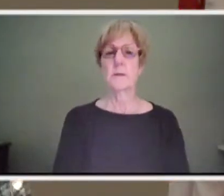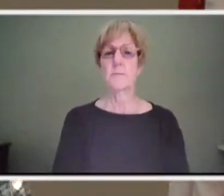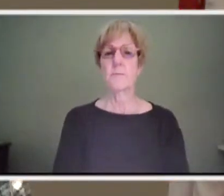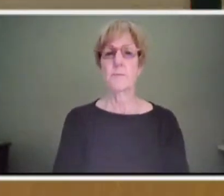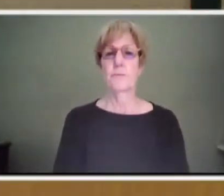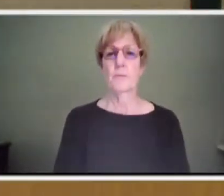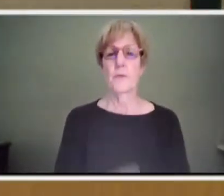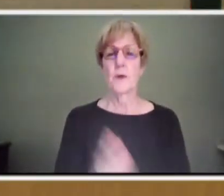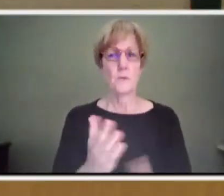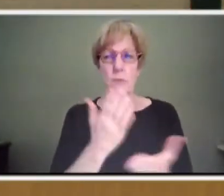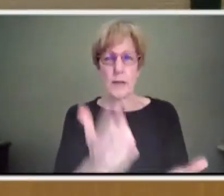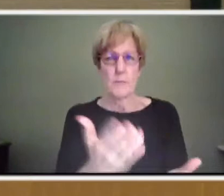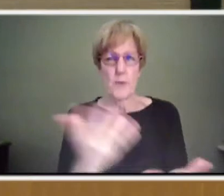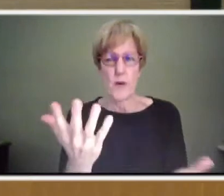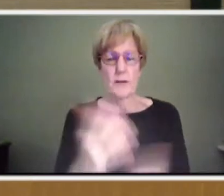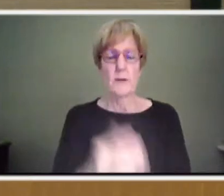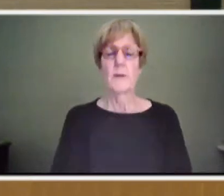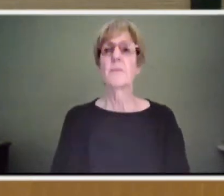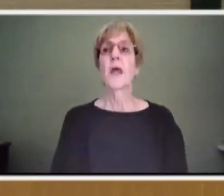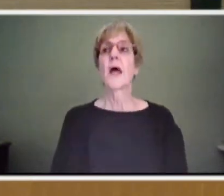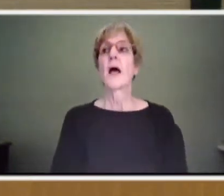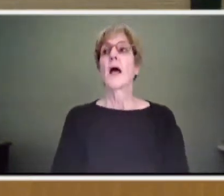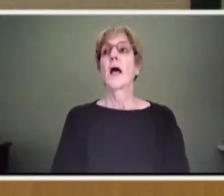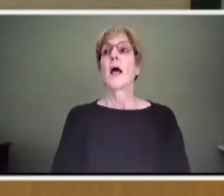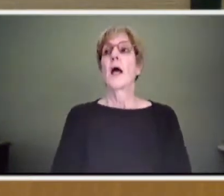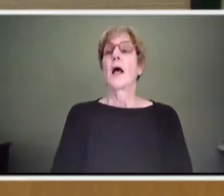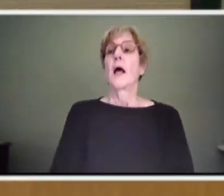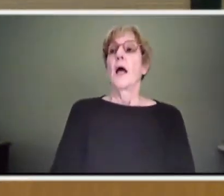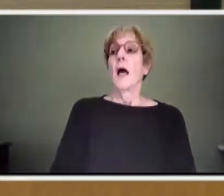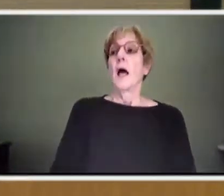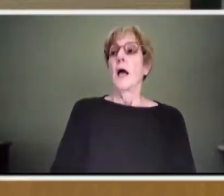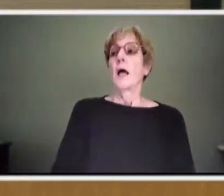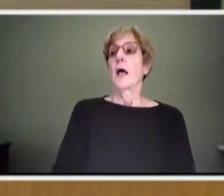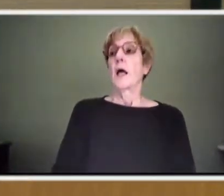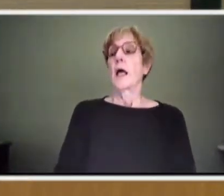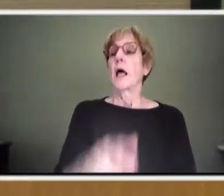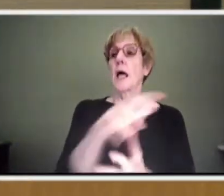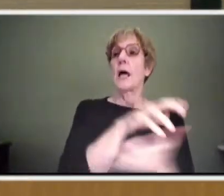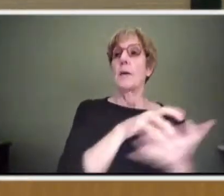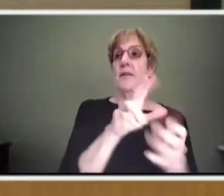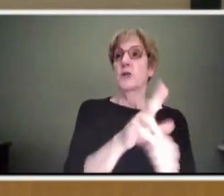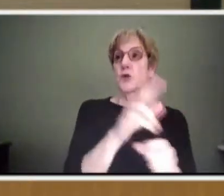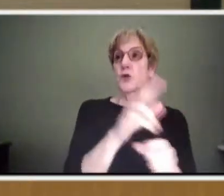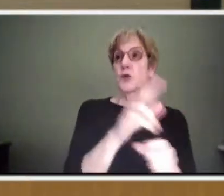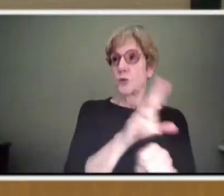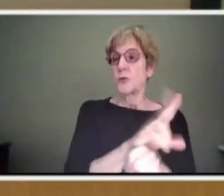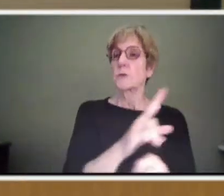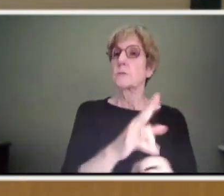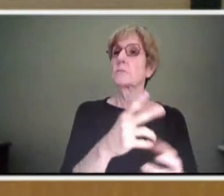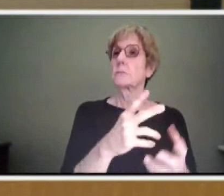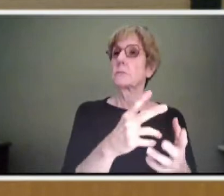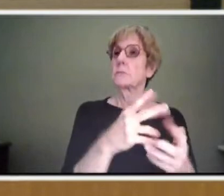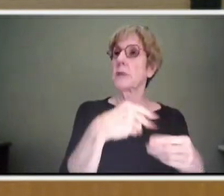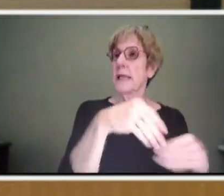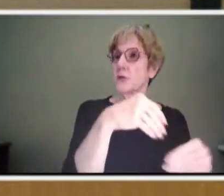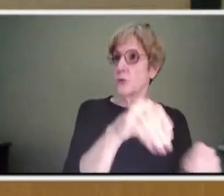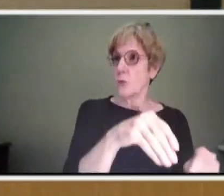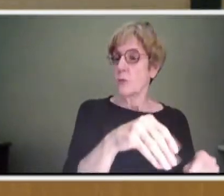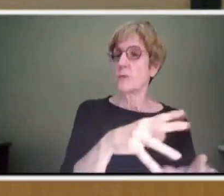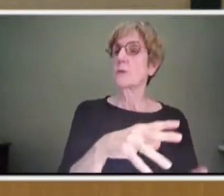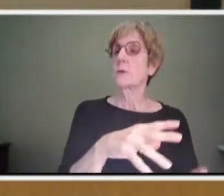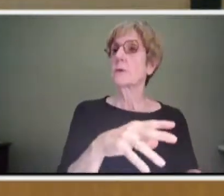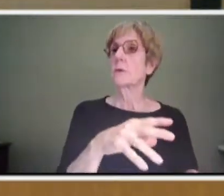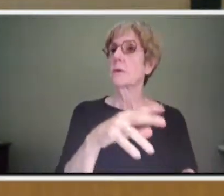that? I'm sorry, neighborhood, mixed use and neighborhood retail, I think, to serve all the, again, you